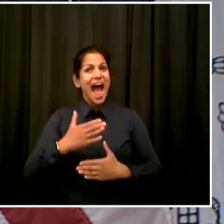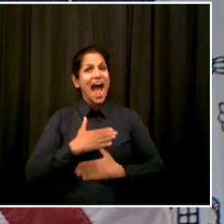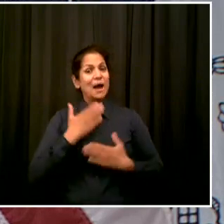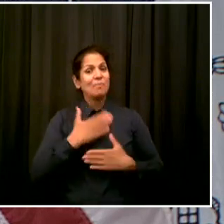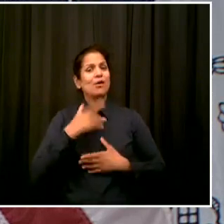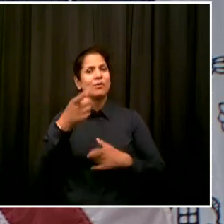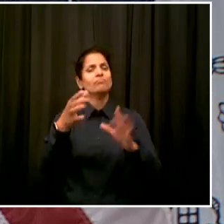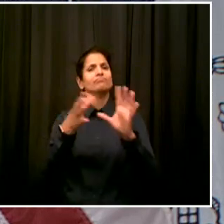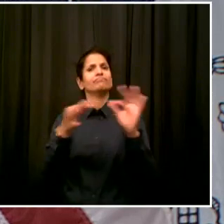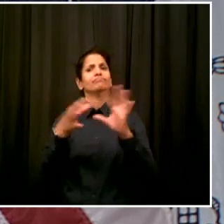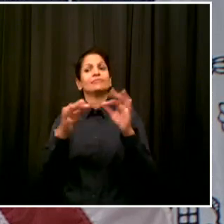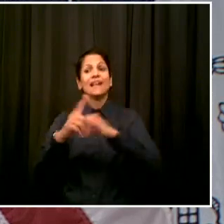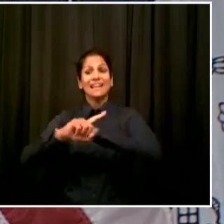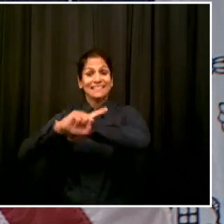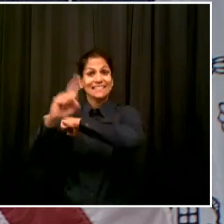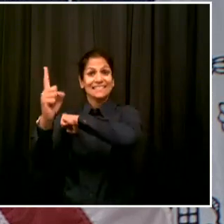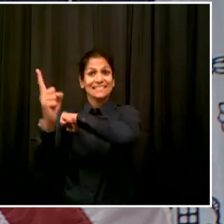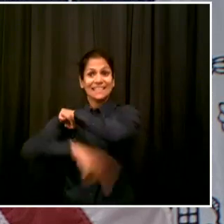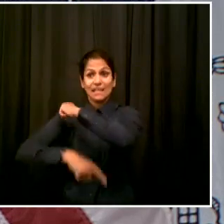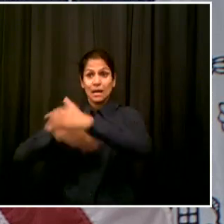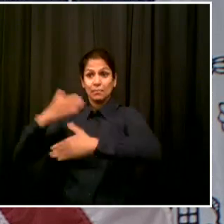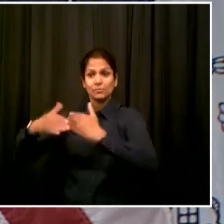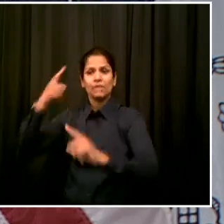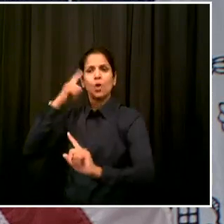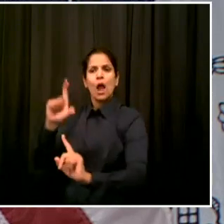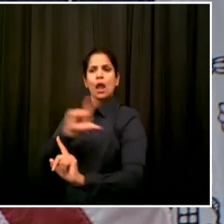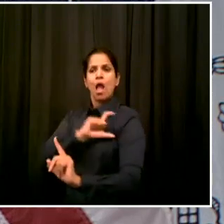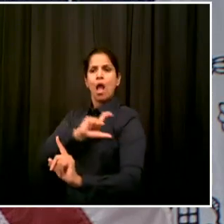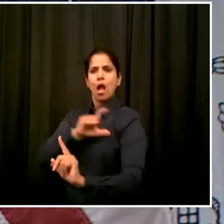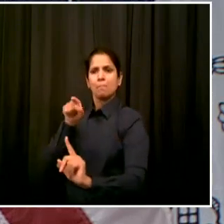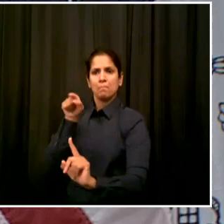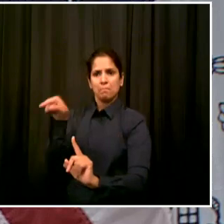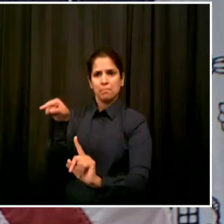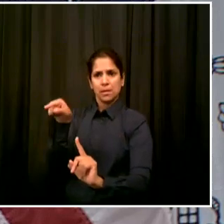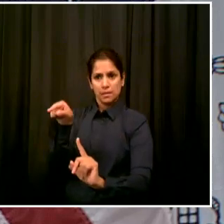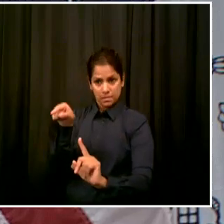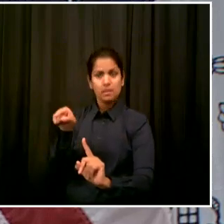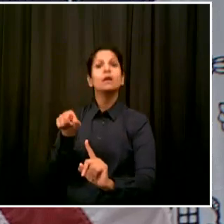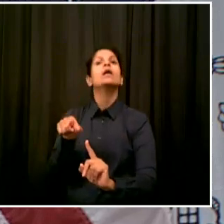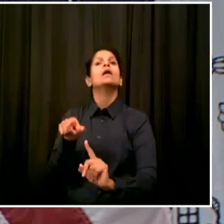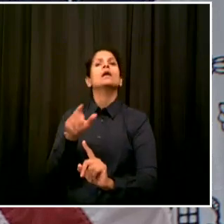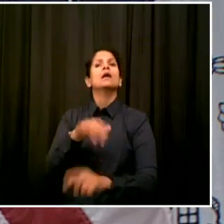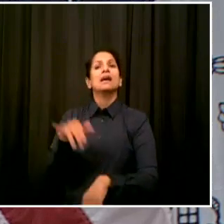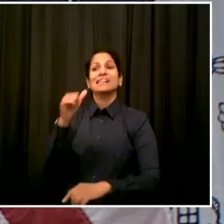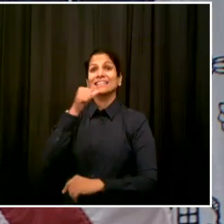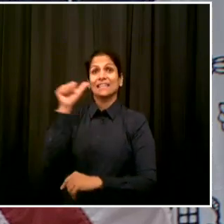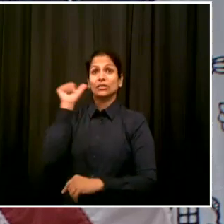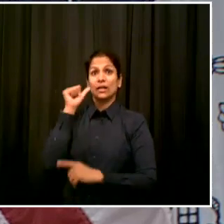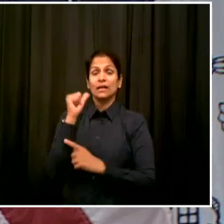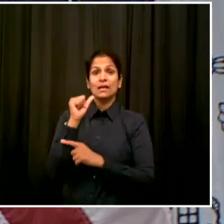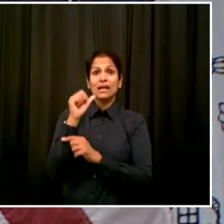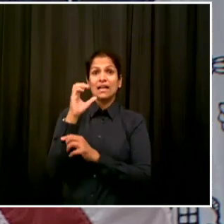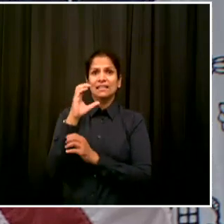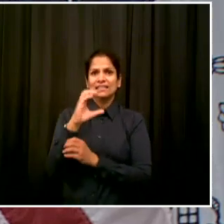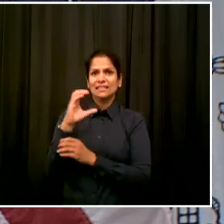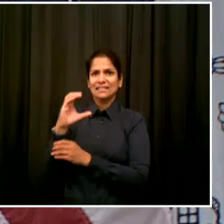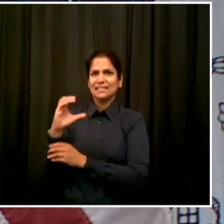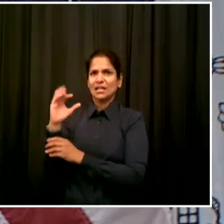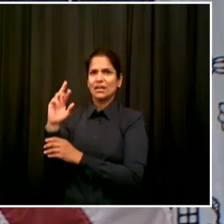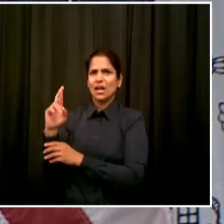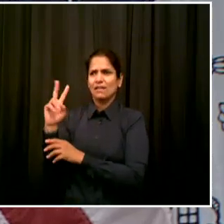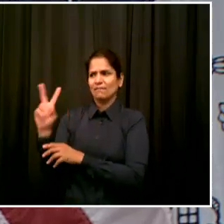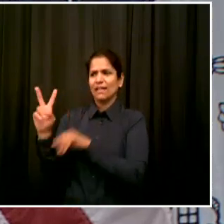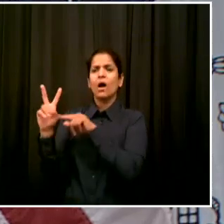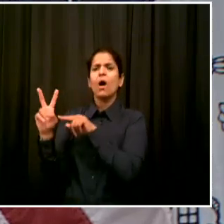the CCRB had a meeting in which they revealed that there's a huge backlog of requests for body